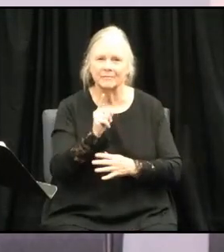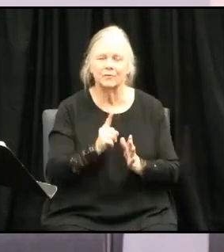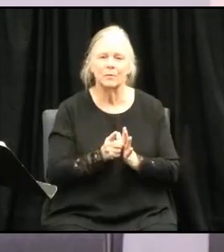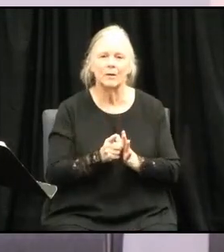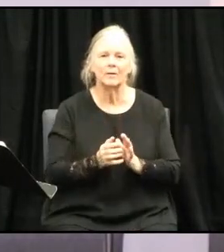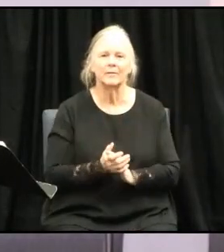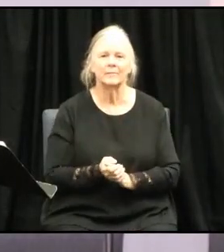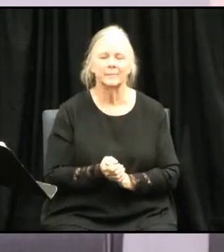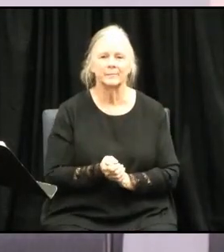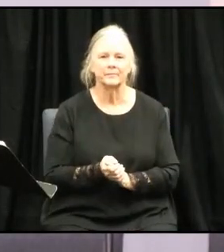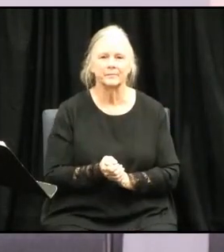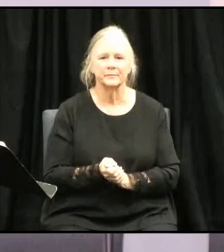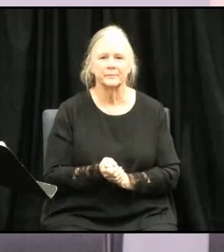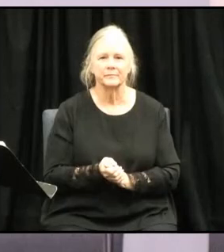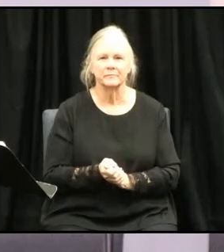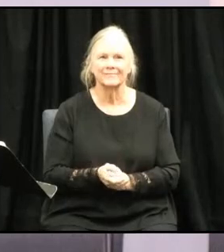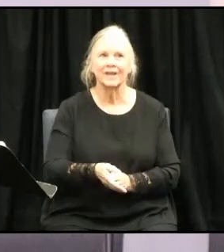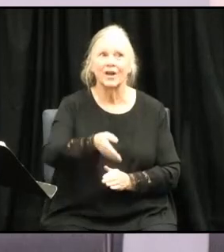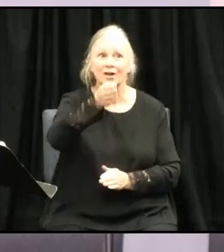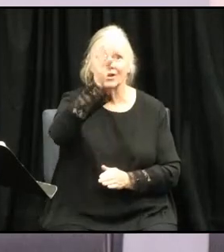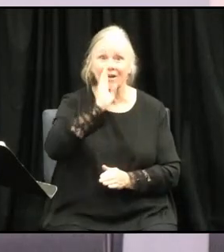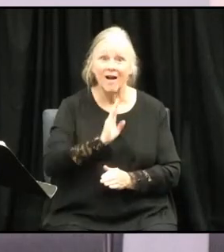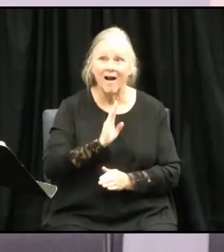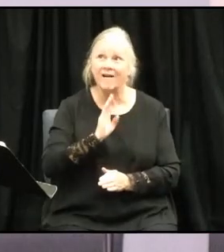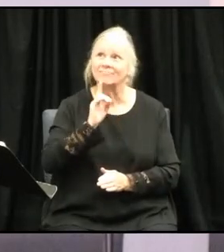God is perfect.